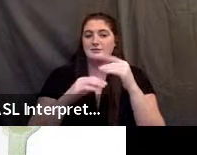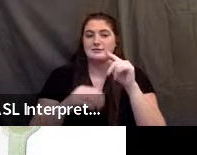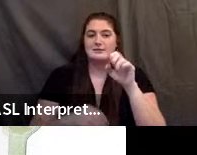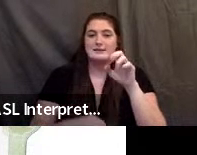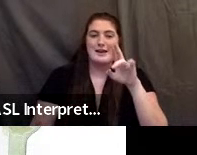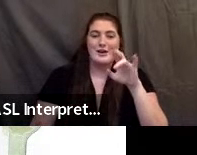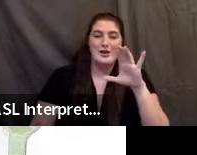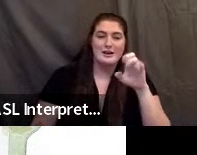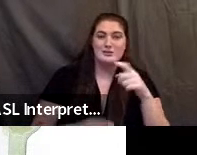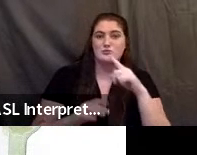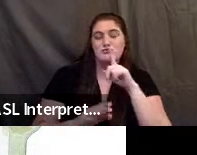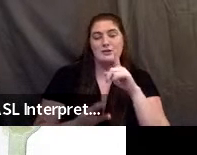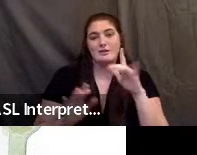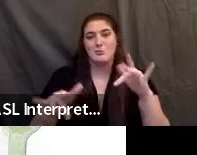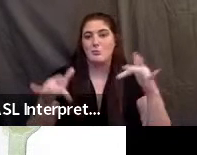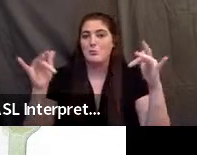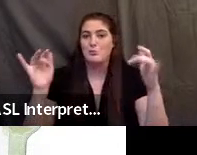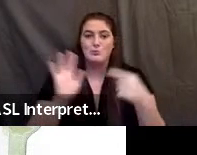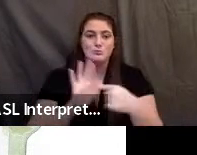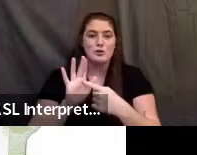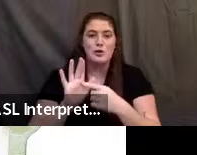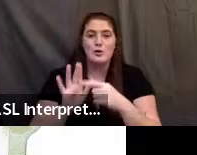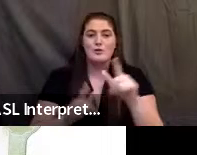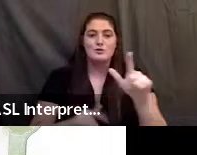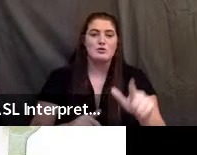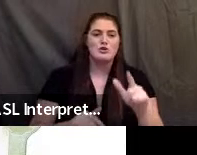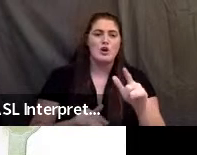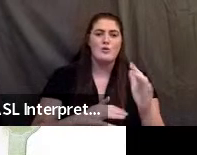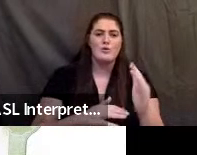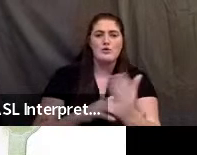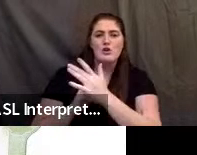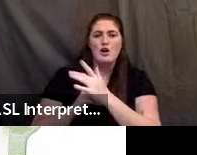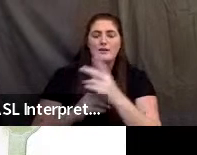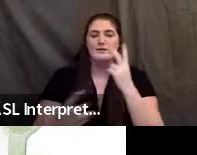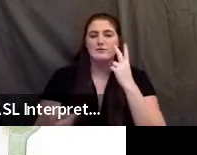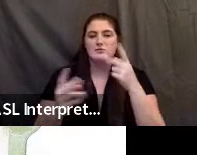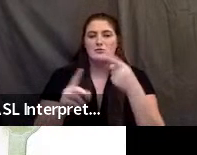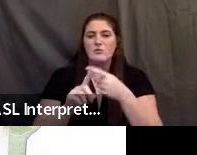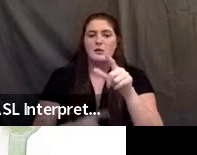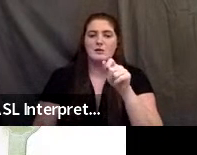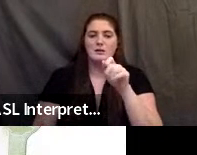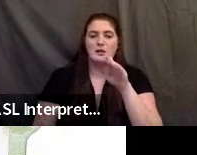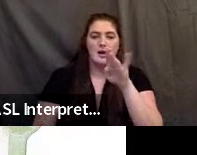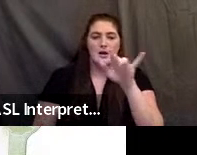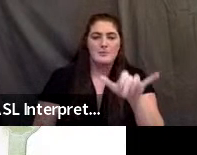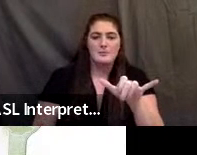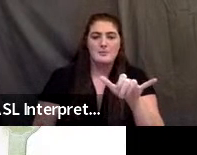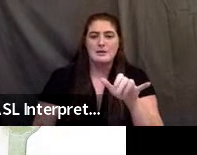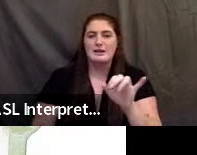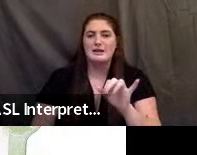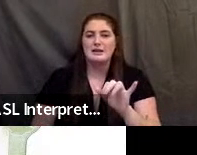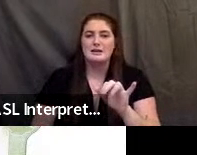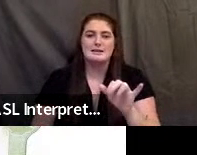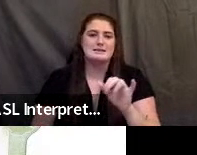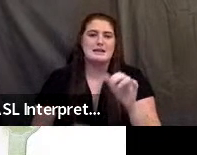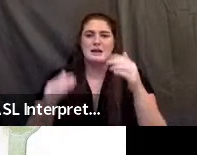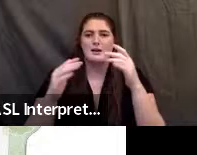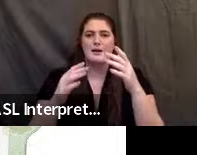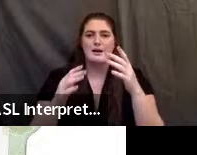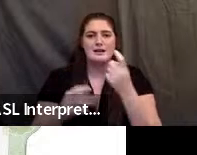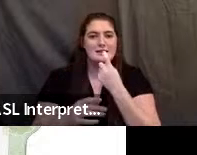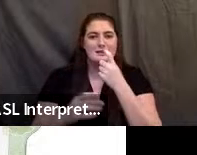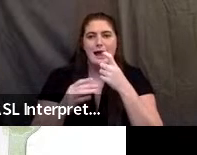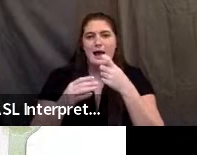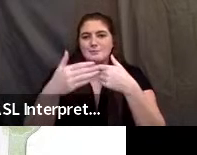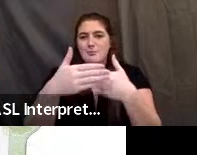both the lower garden that's visible from the lobby, which is kind of like almost like a terrarium or jewel box kind of